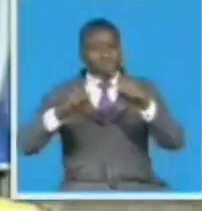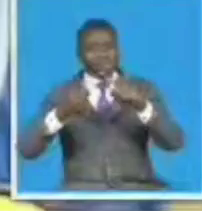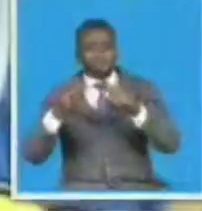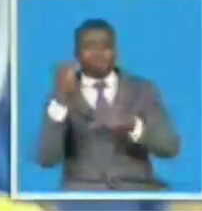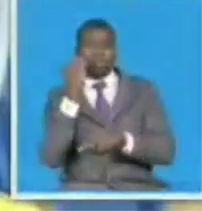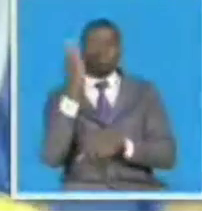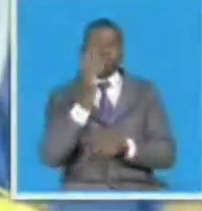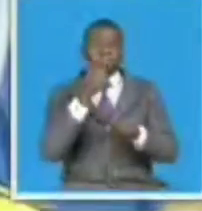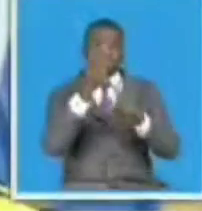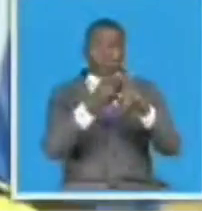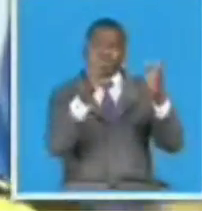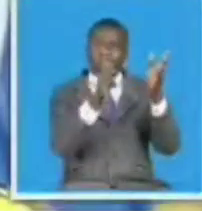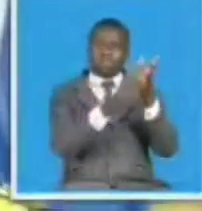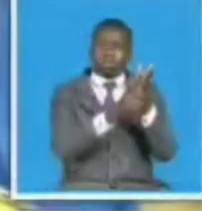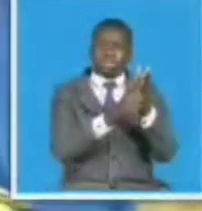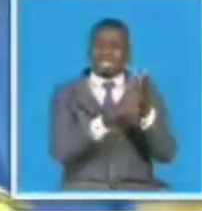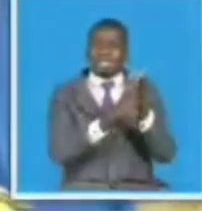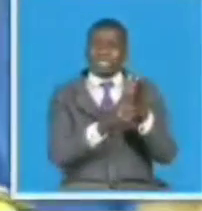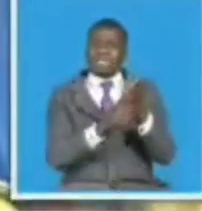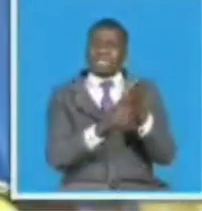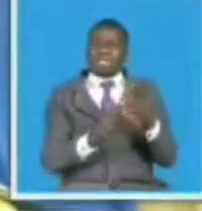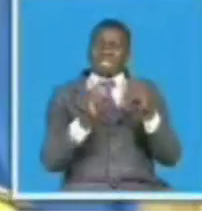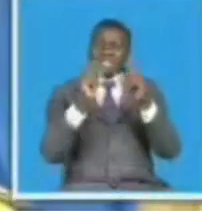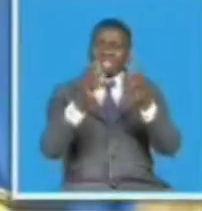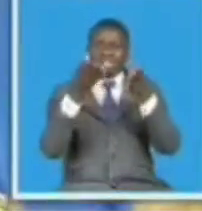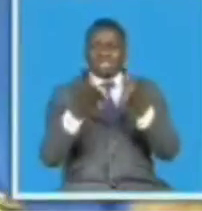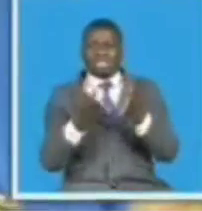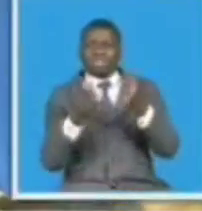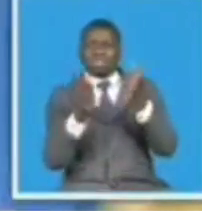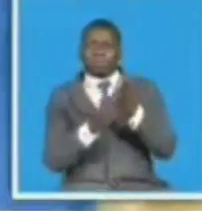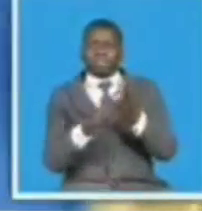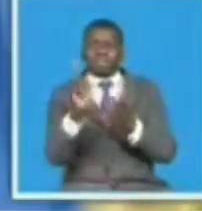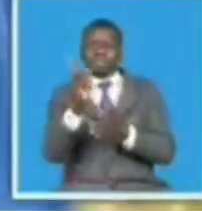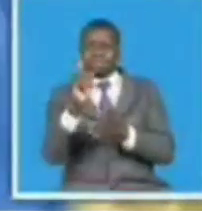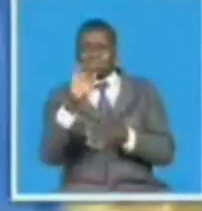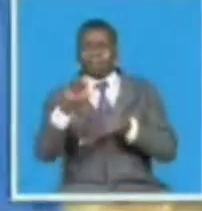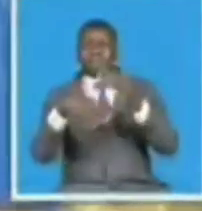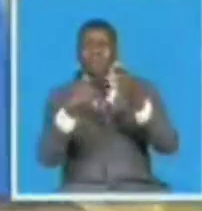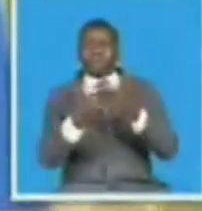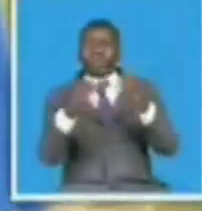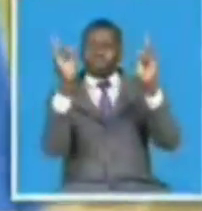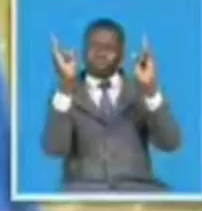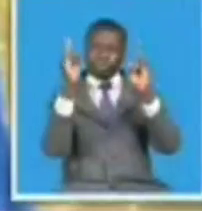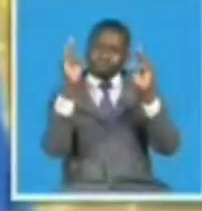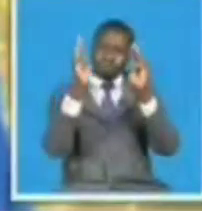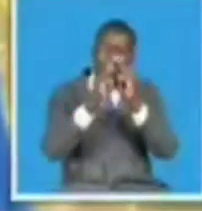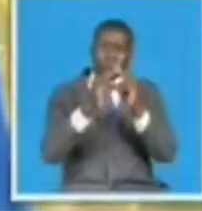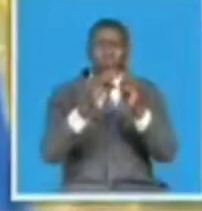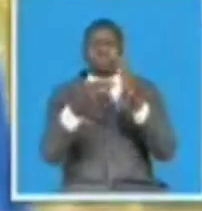muLusaka kubwera kuno kumaro pamene tingakumanira pamozi na Mulungu